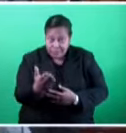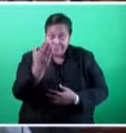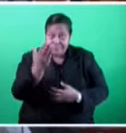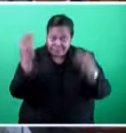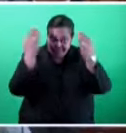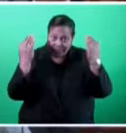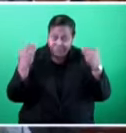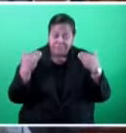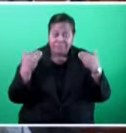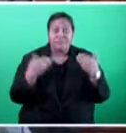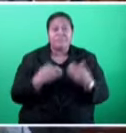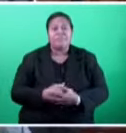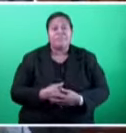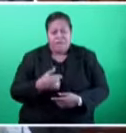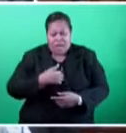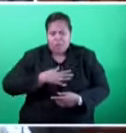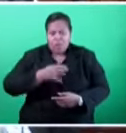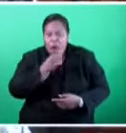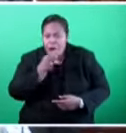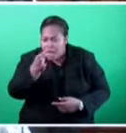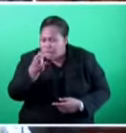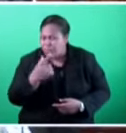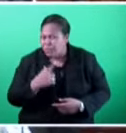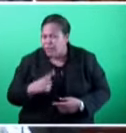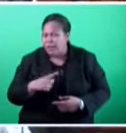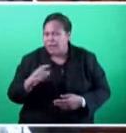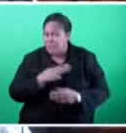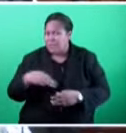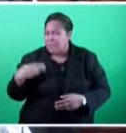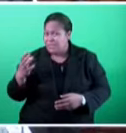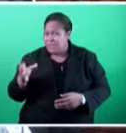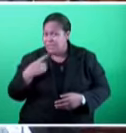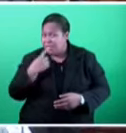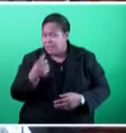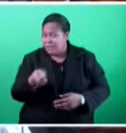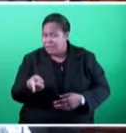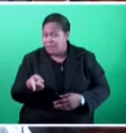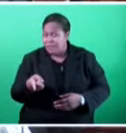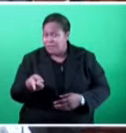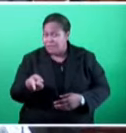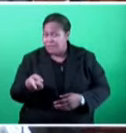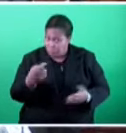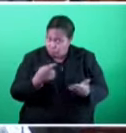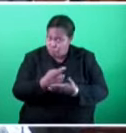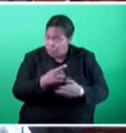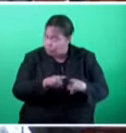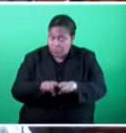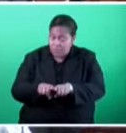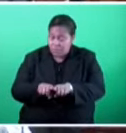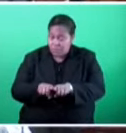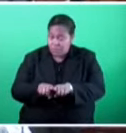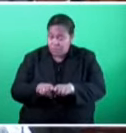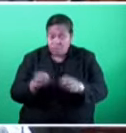I want to ask why did the Minister say that? Does it really mean that there is no money in regards